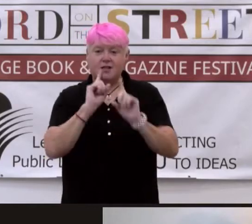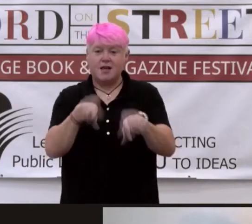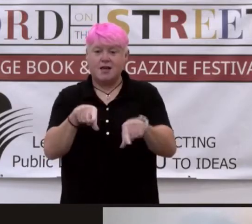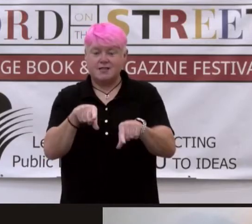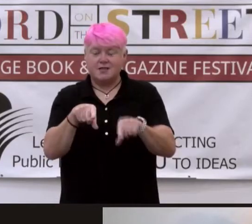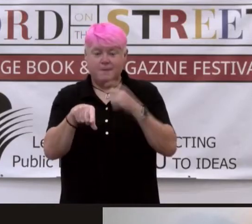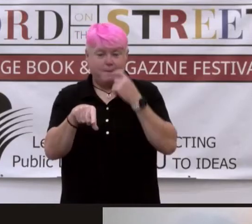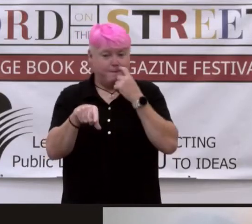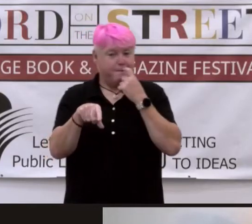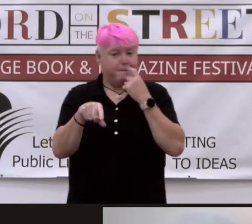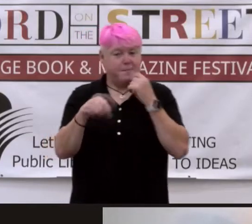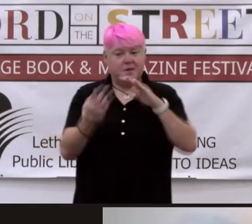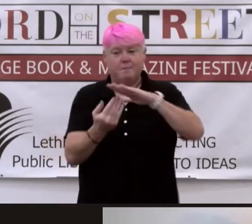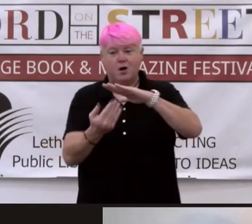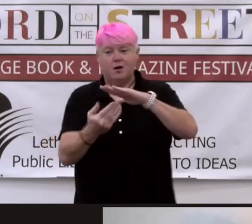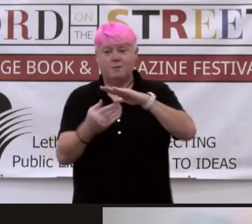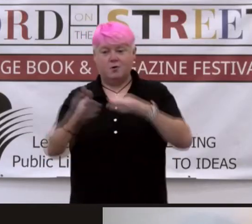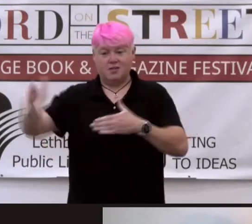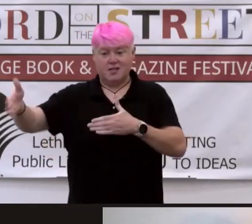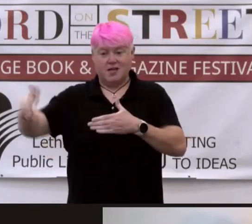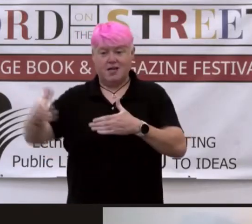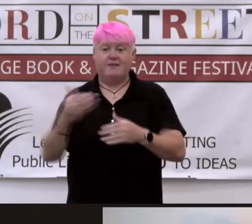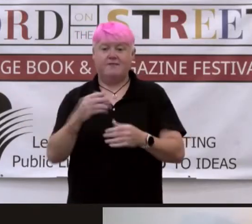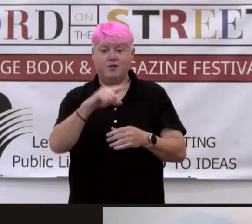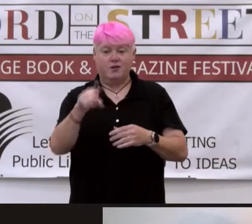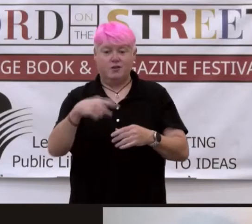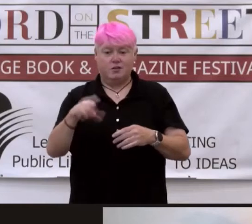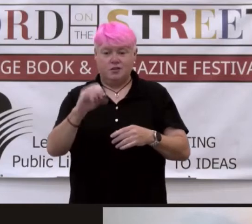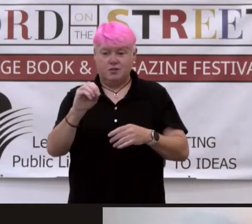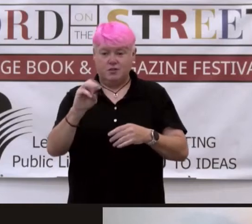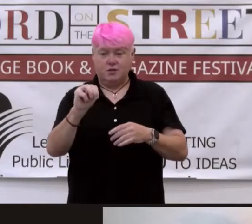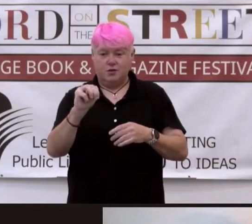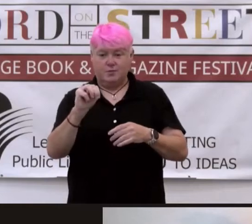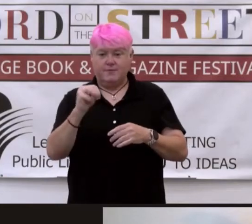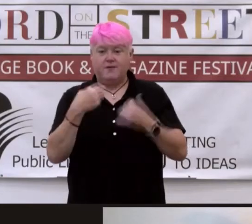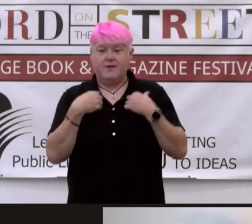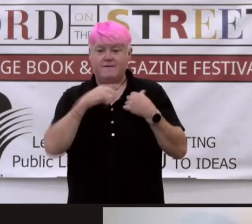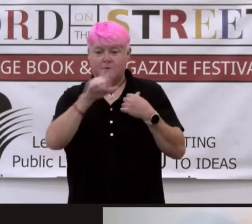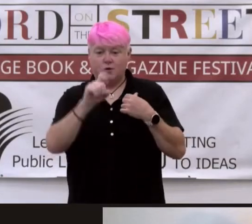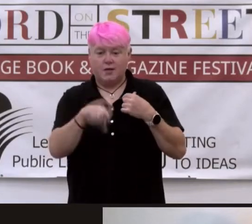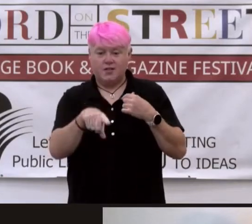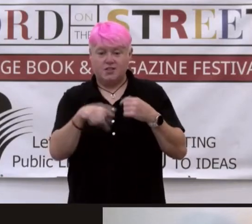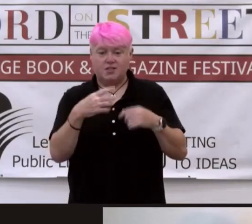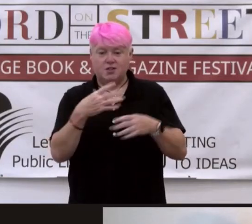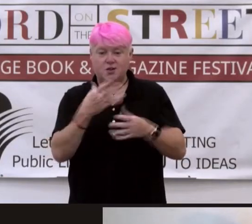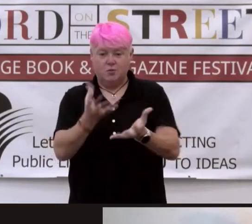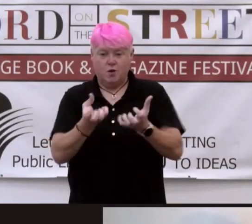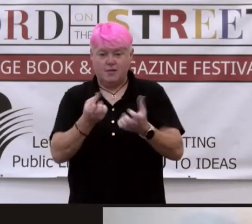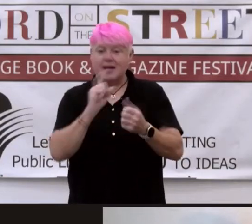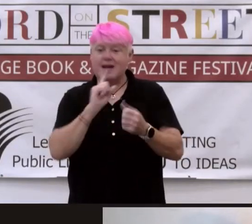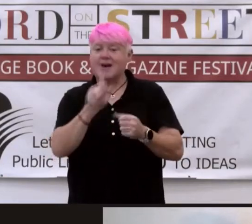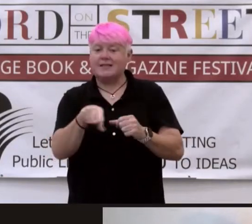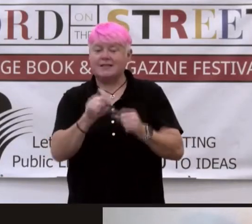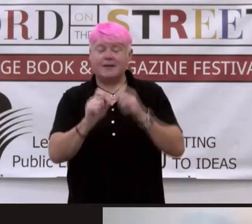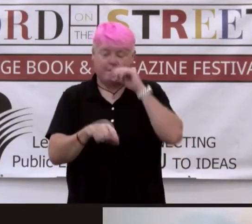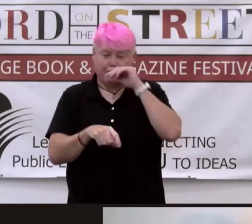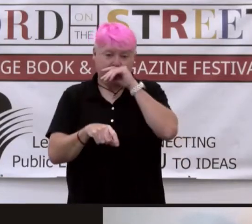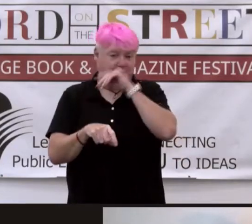the bottom or side or somewhere on your Zoom screen. If you have questions you would like to ask, you can toss them in there and Courtney will do her best